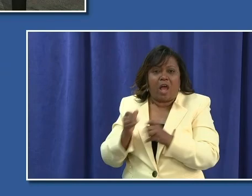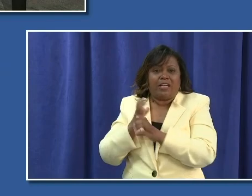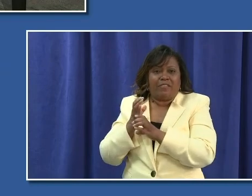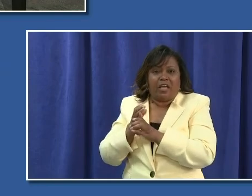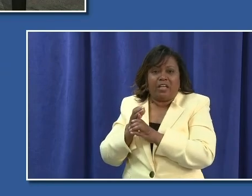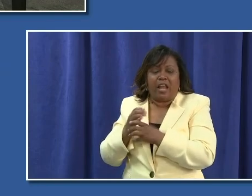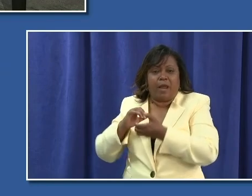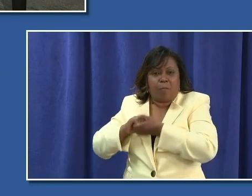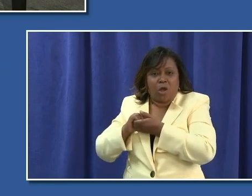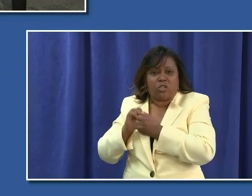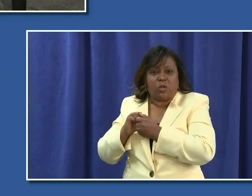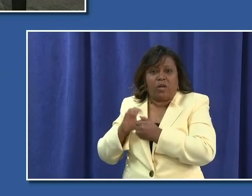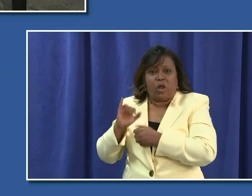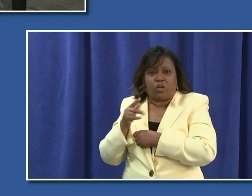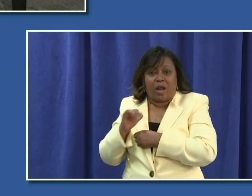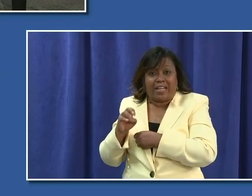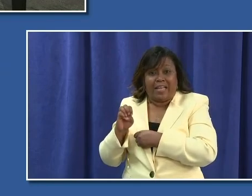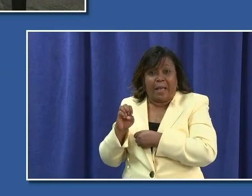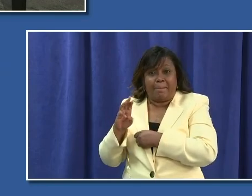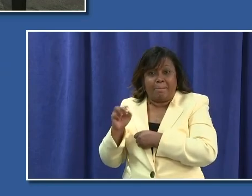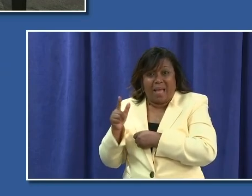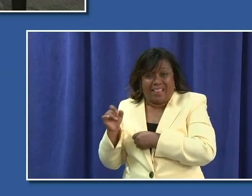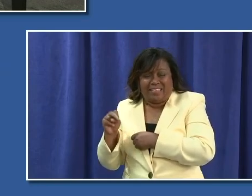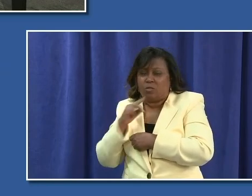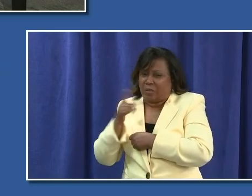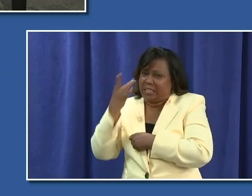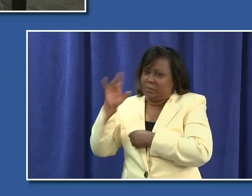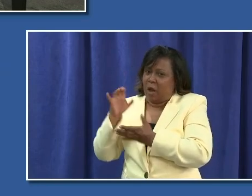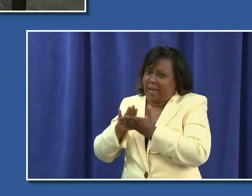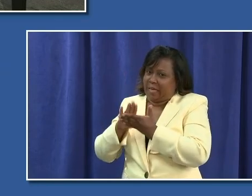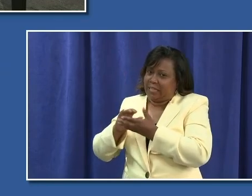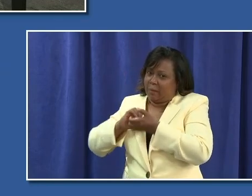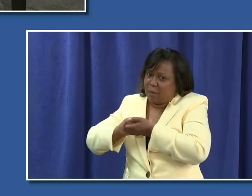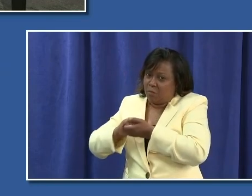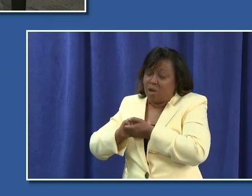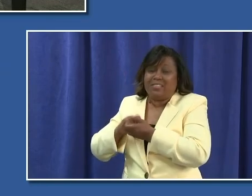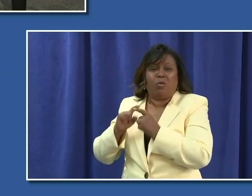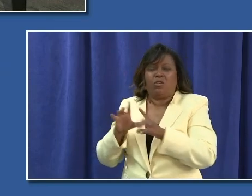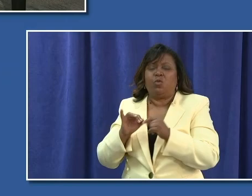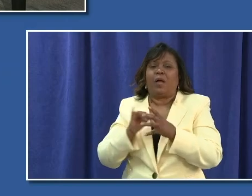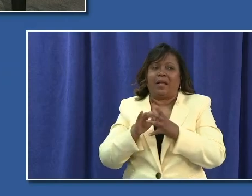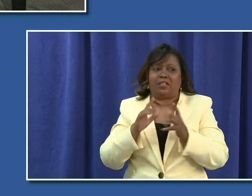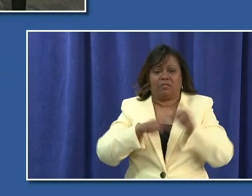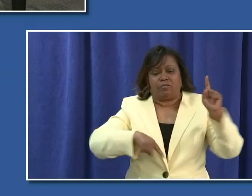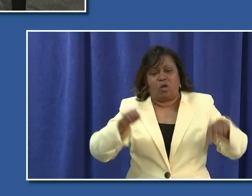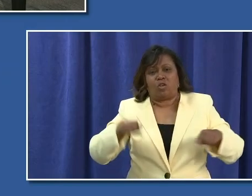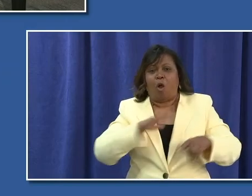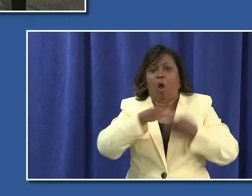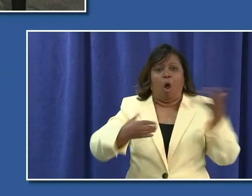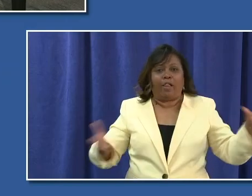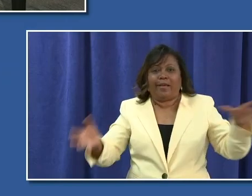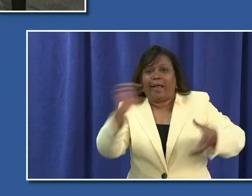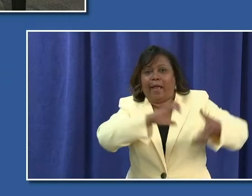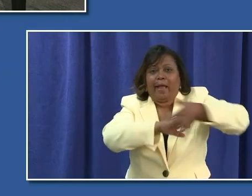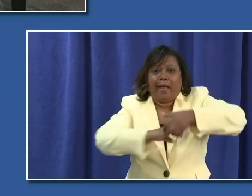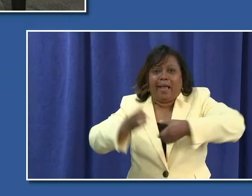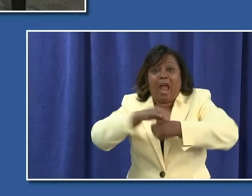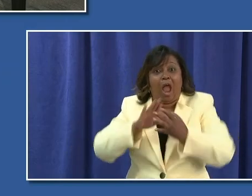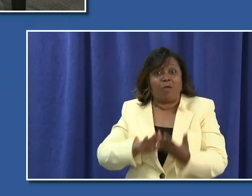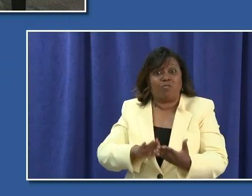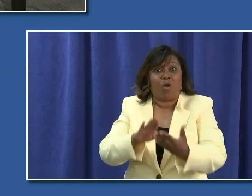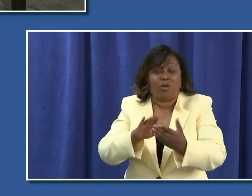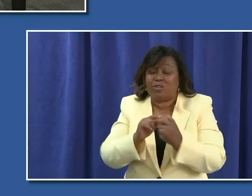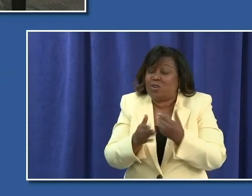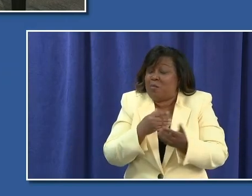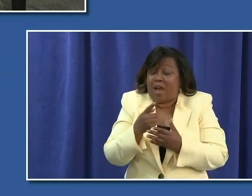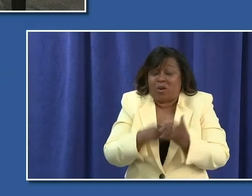in partnership with Carnegie Mellon. That's a really smart academic partnership. So we'll be doing sort of an all hands on deck approach, because